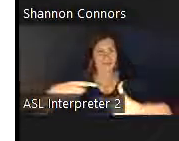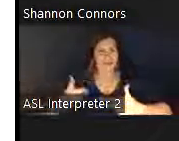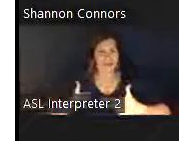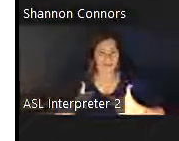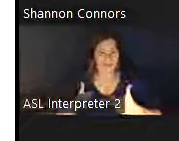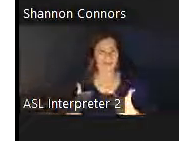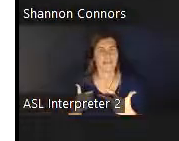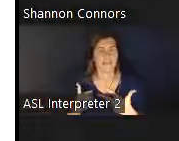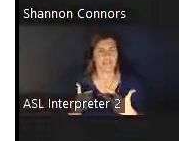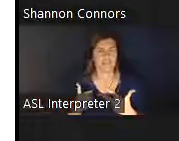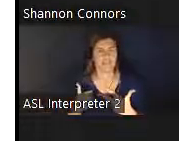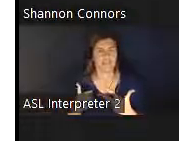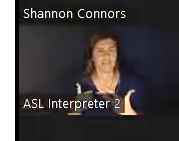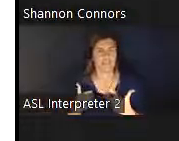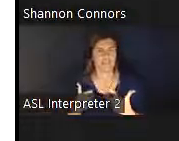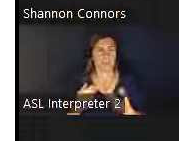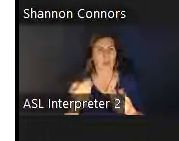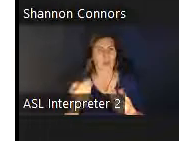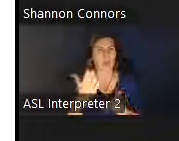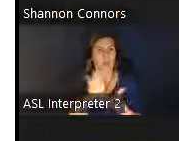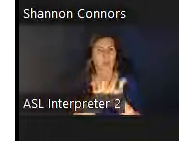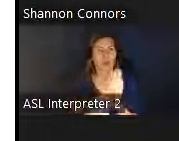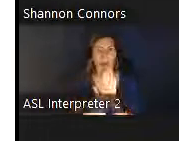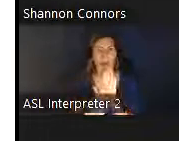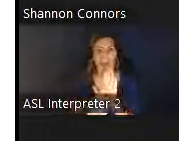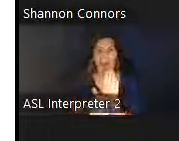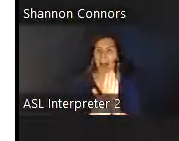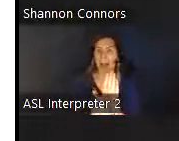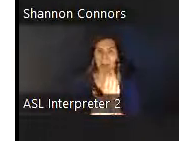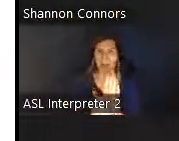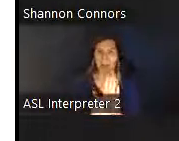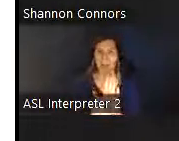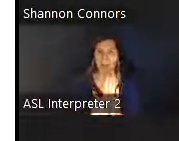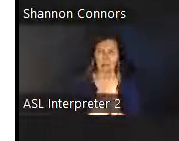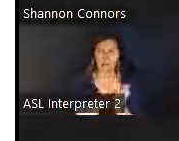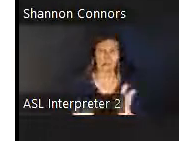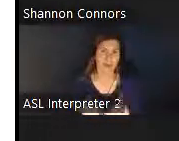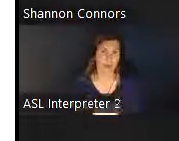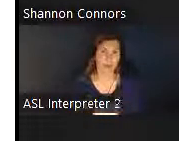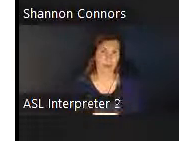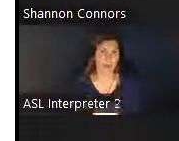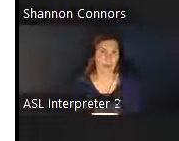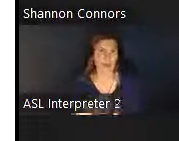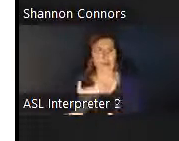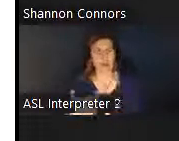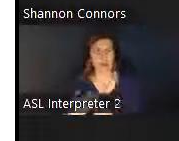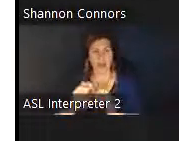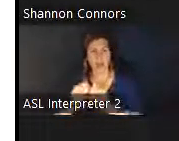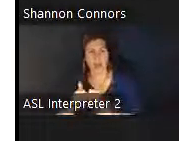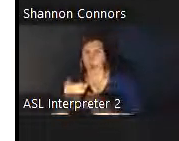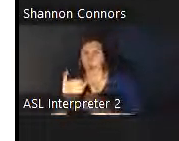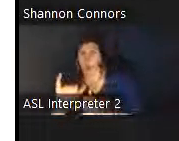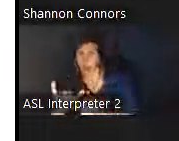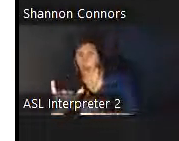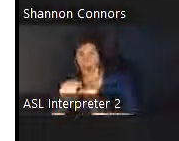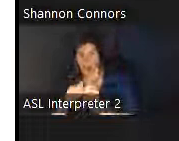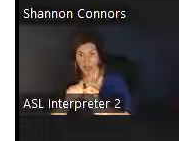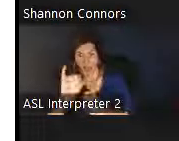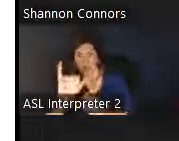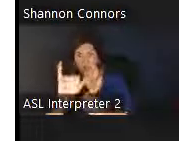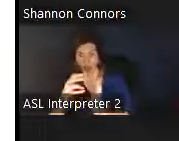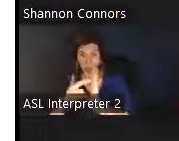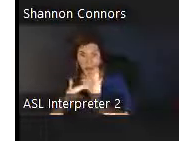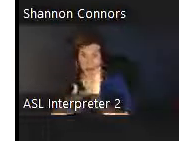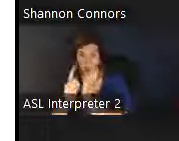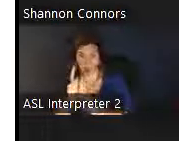couple example tactics. These are, real world applications